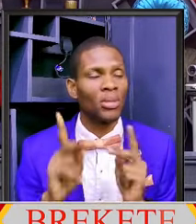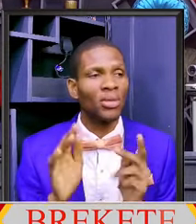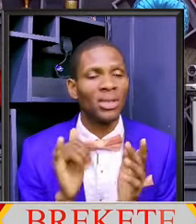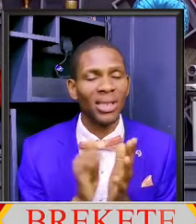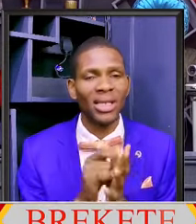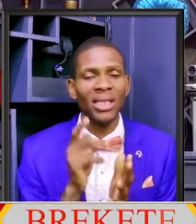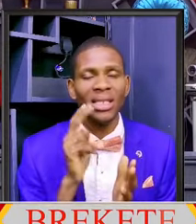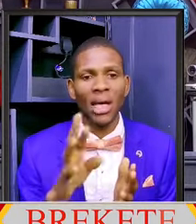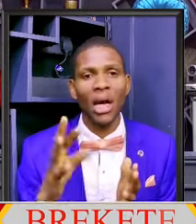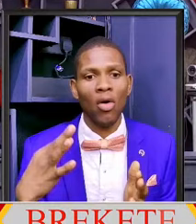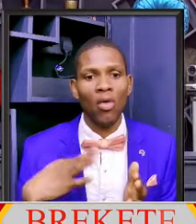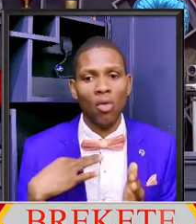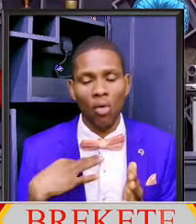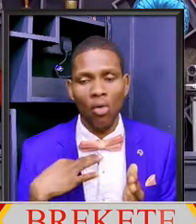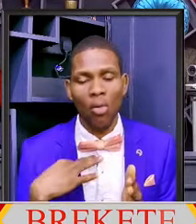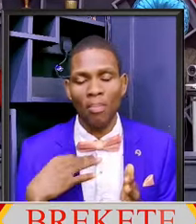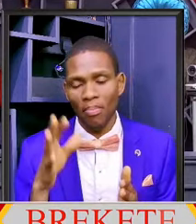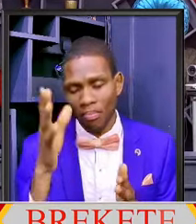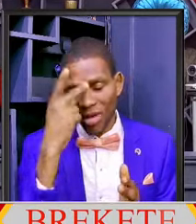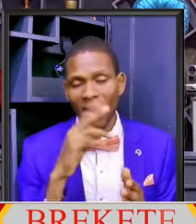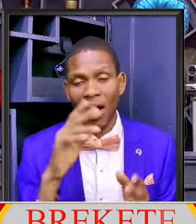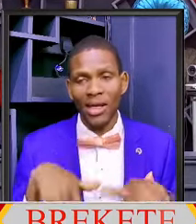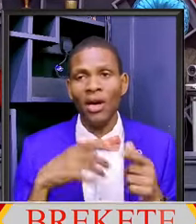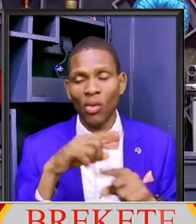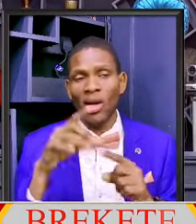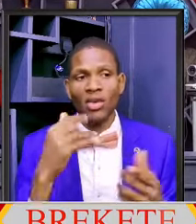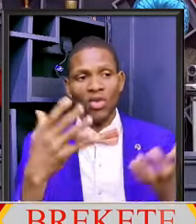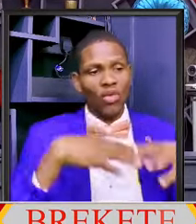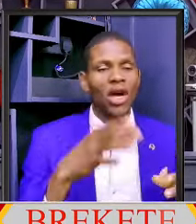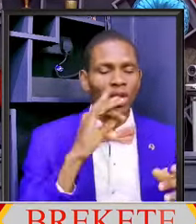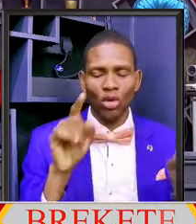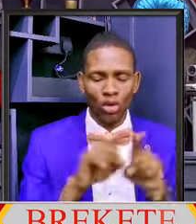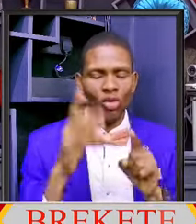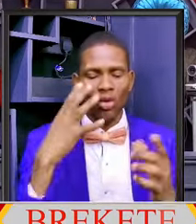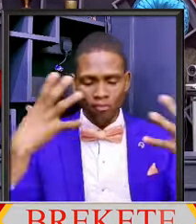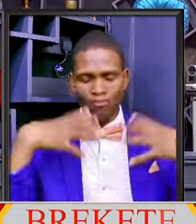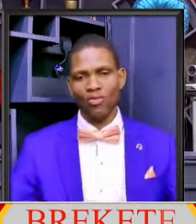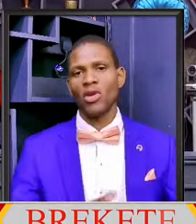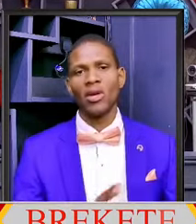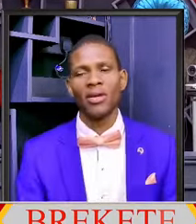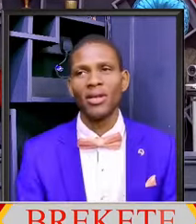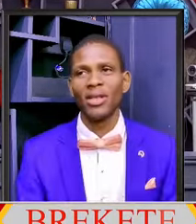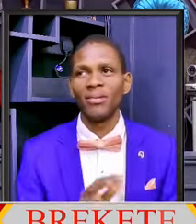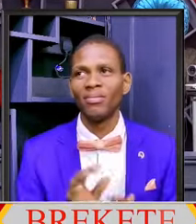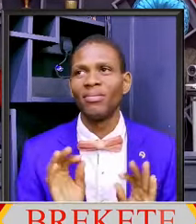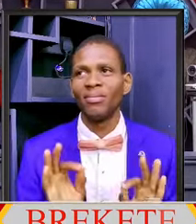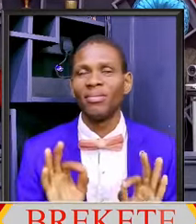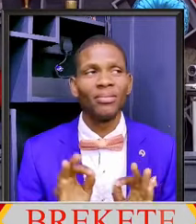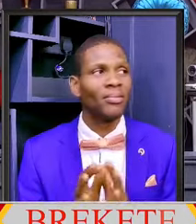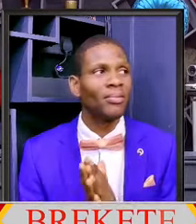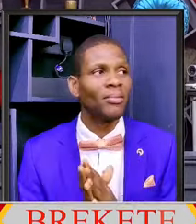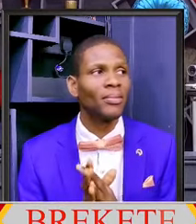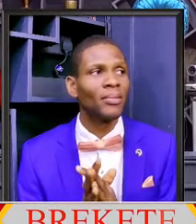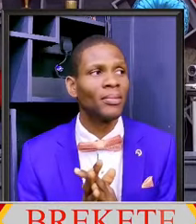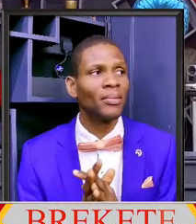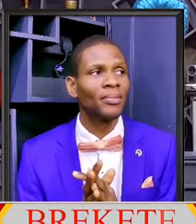they are alive. When they wear, she too go wear. Hey, she all in the okay, Baba na yena na.